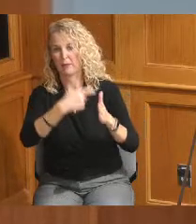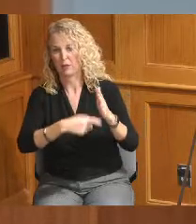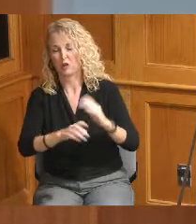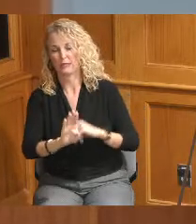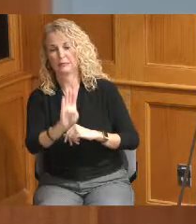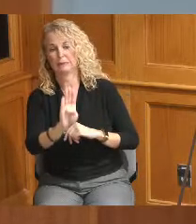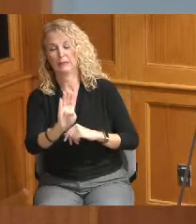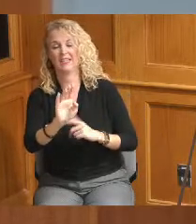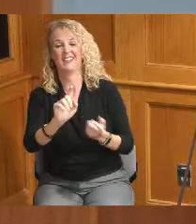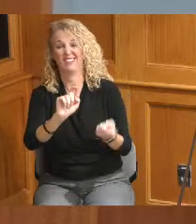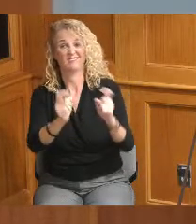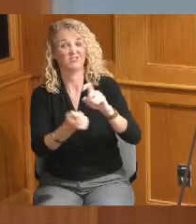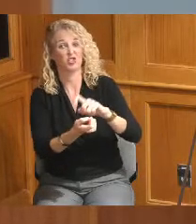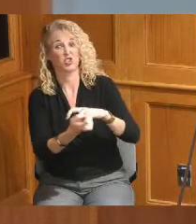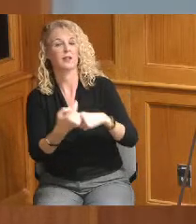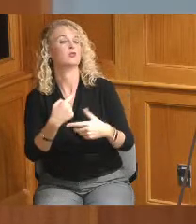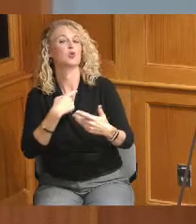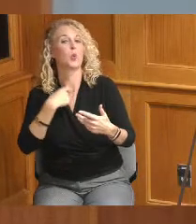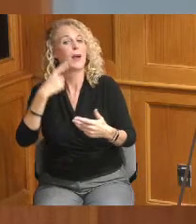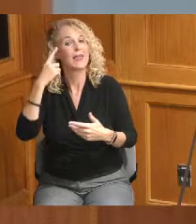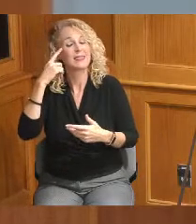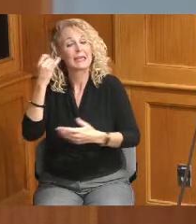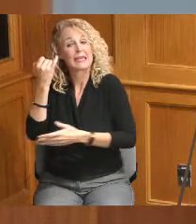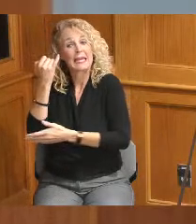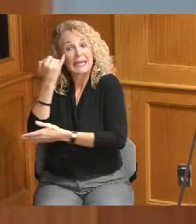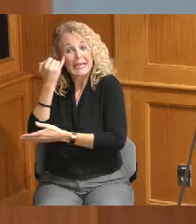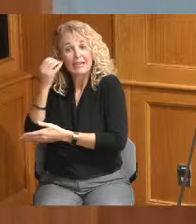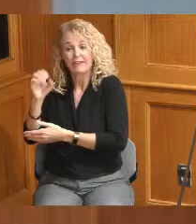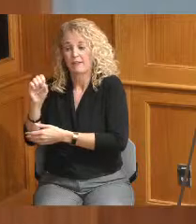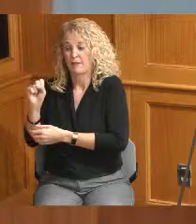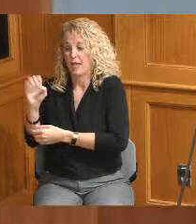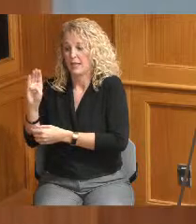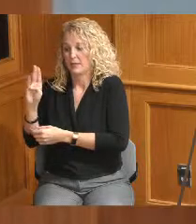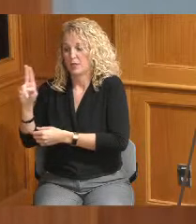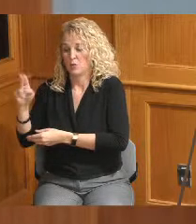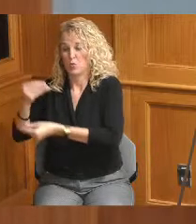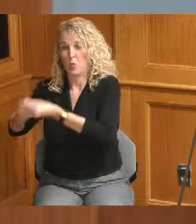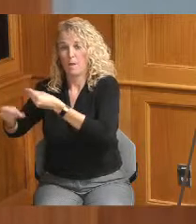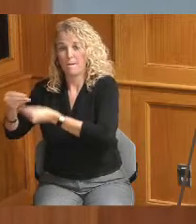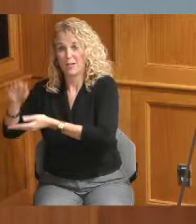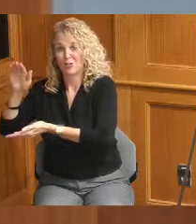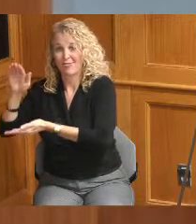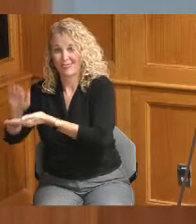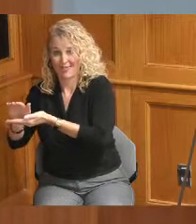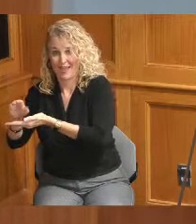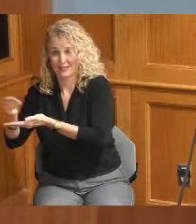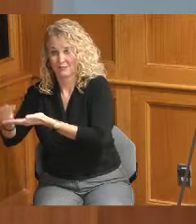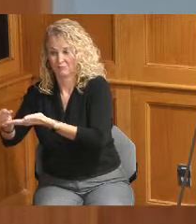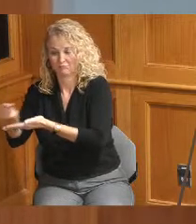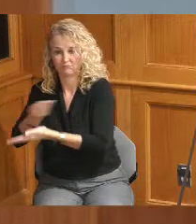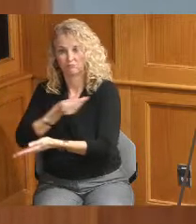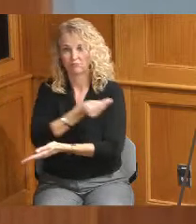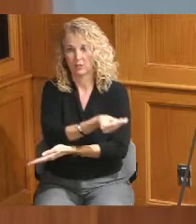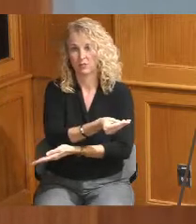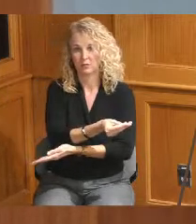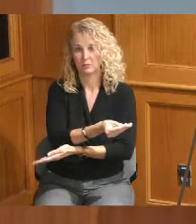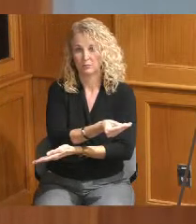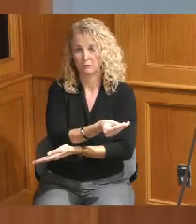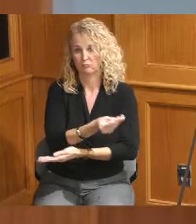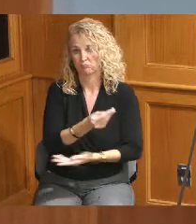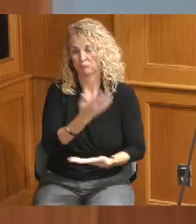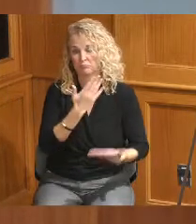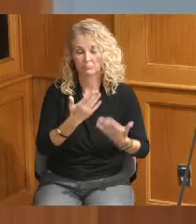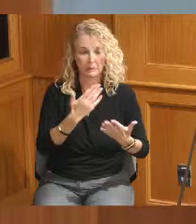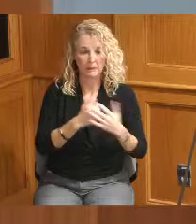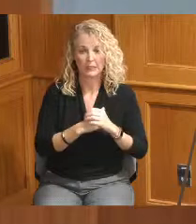that can change. So I do think that if there was money able to be moved, we would look